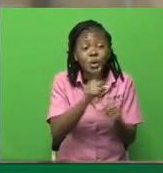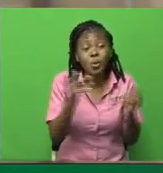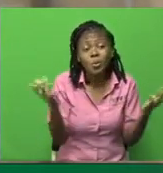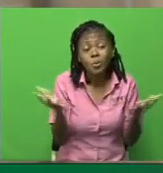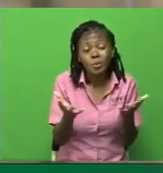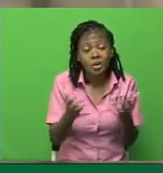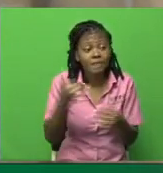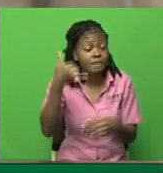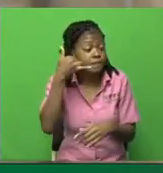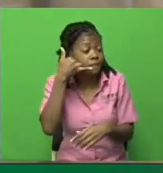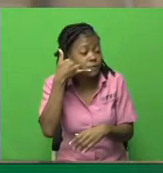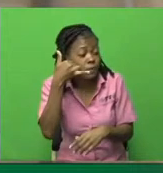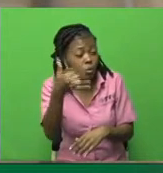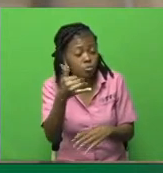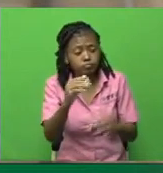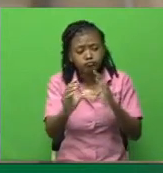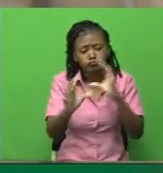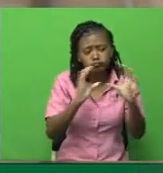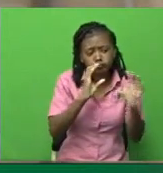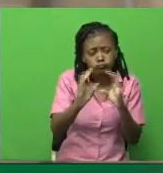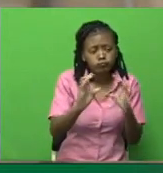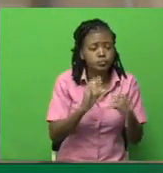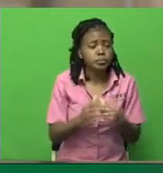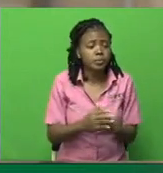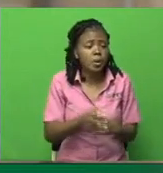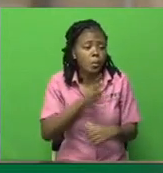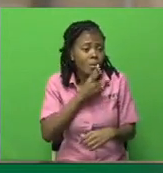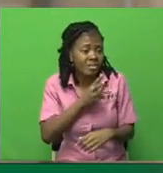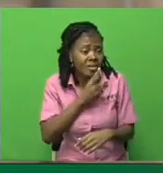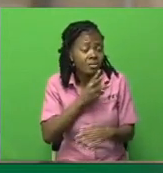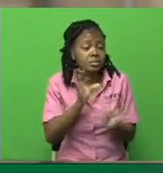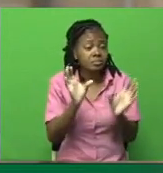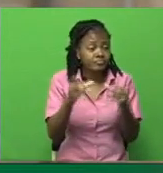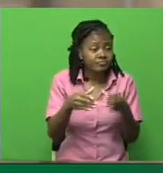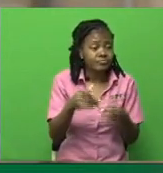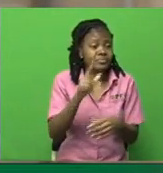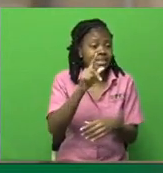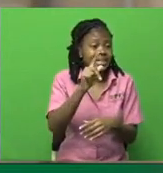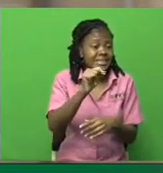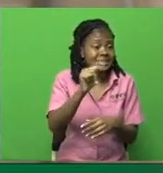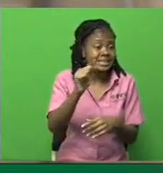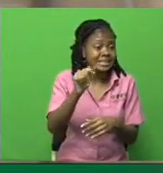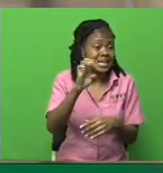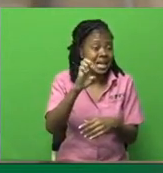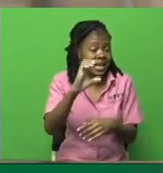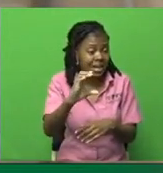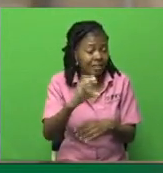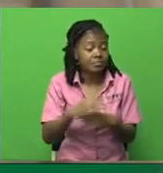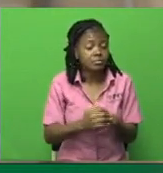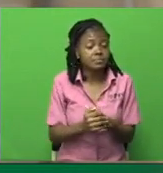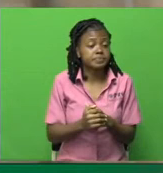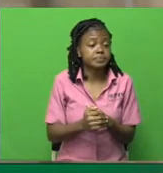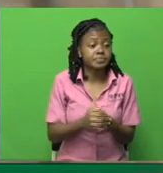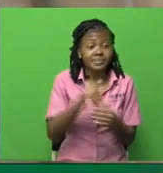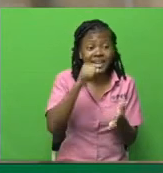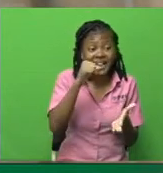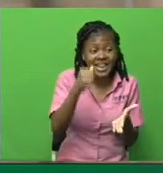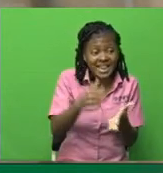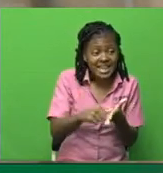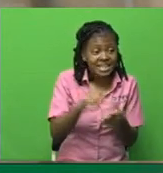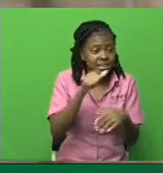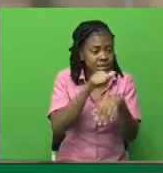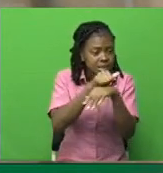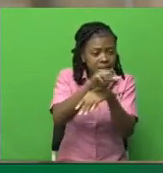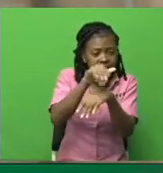sector and our water sector the Trinidad and Tobago electricity commission the Postal Services all